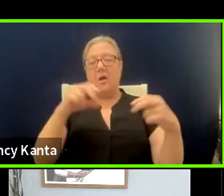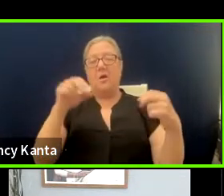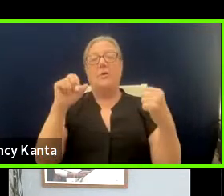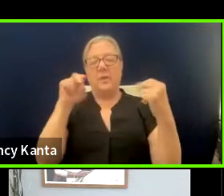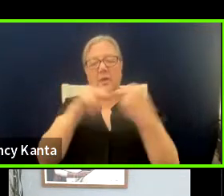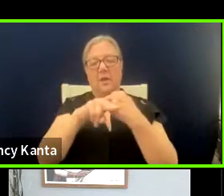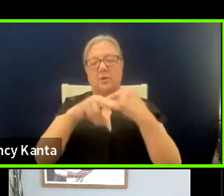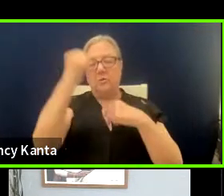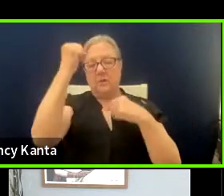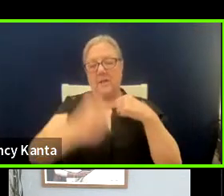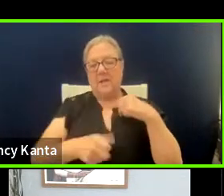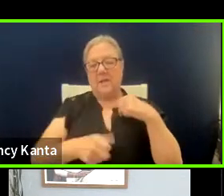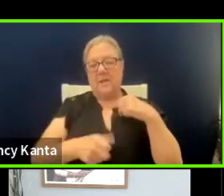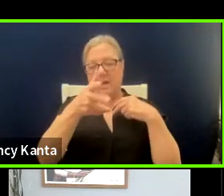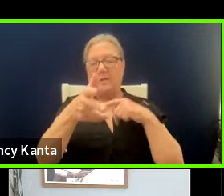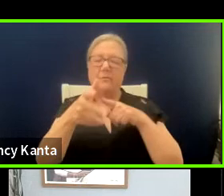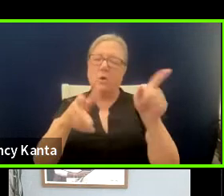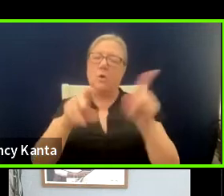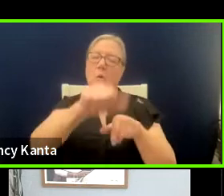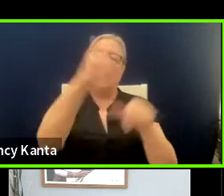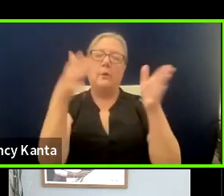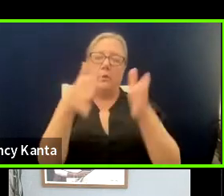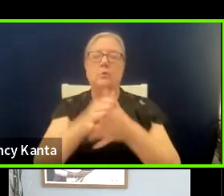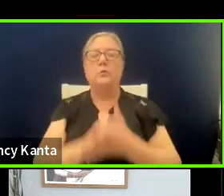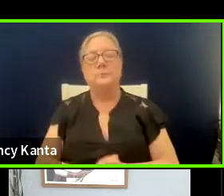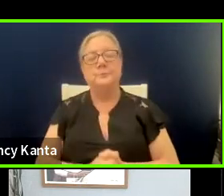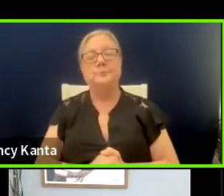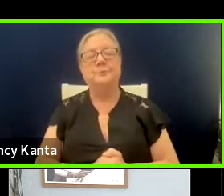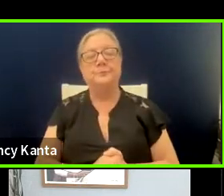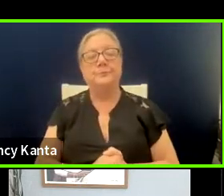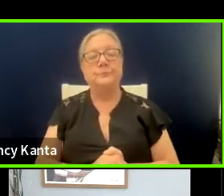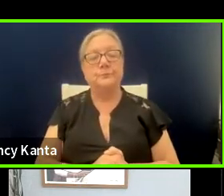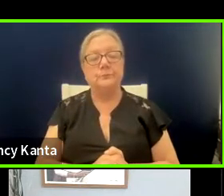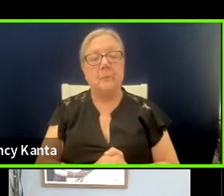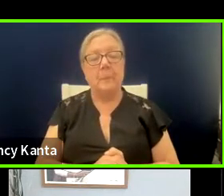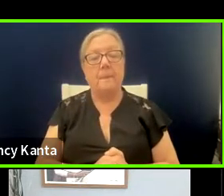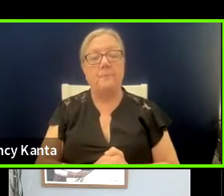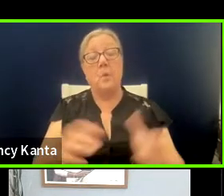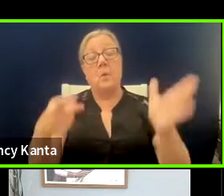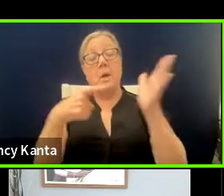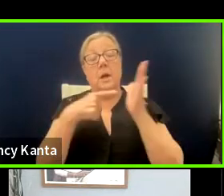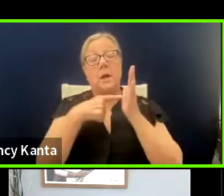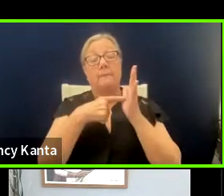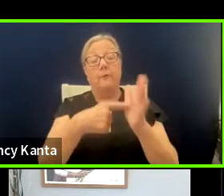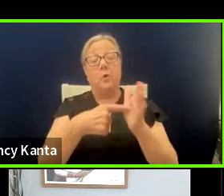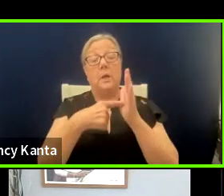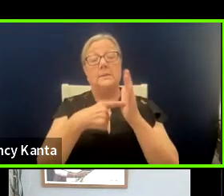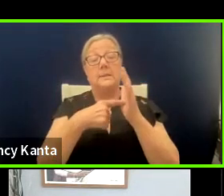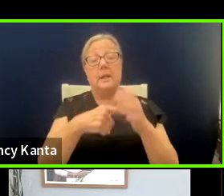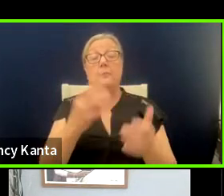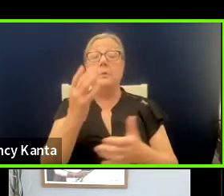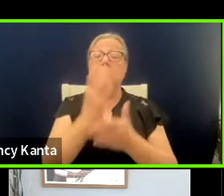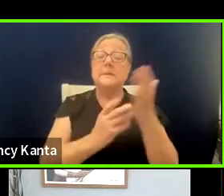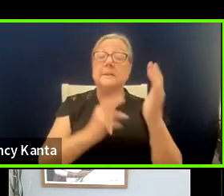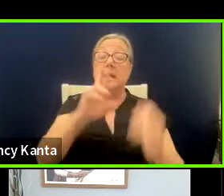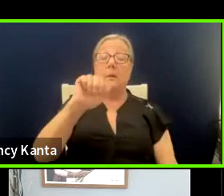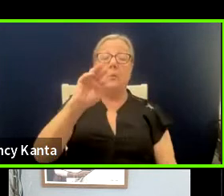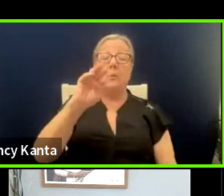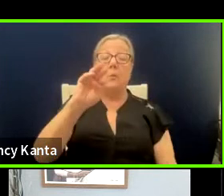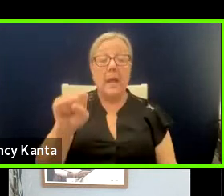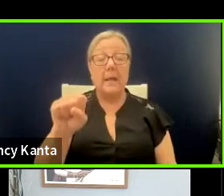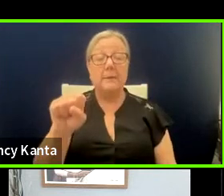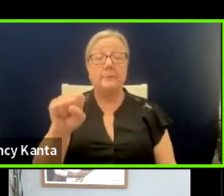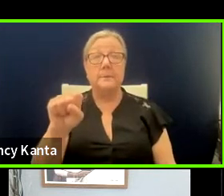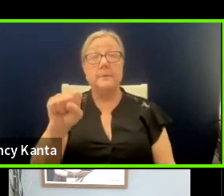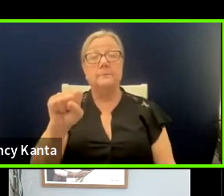another idea is that, with like braided ramps, for instance, there's a bit of a trade-off that